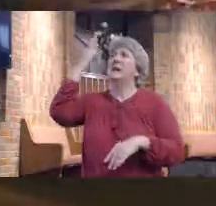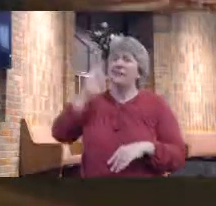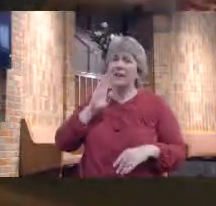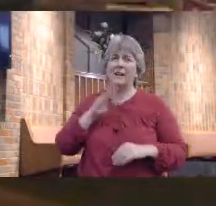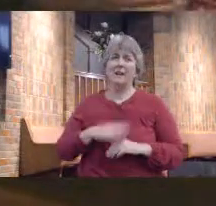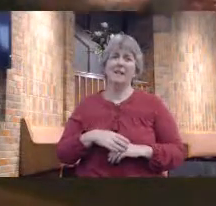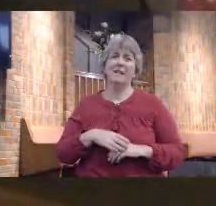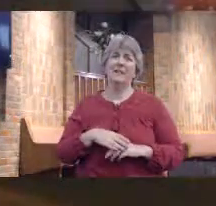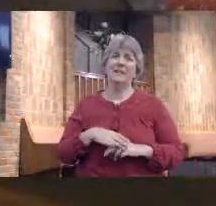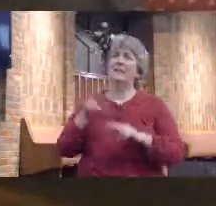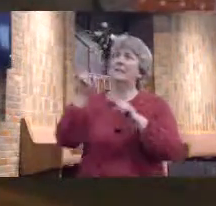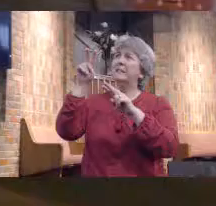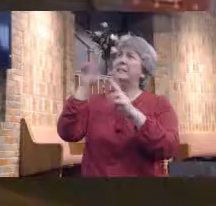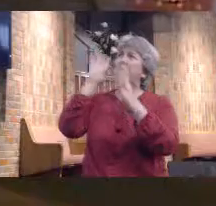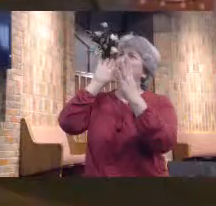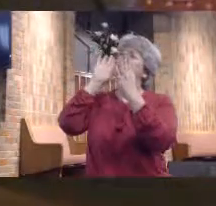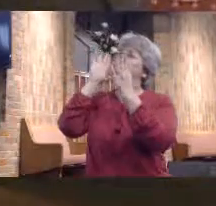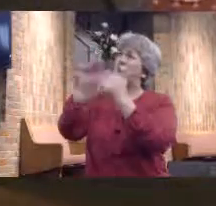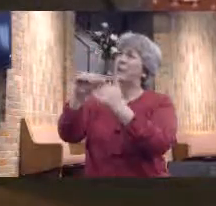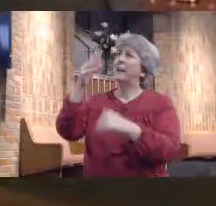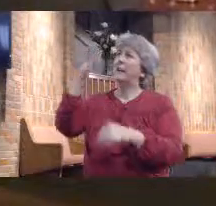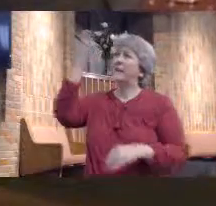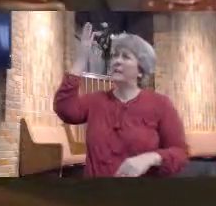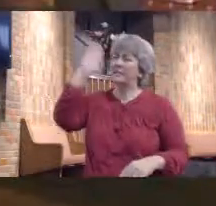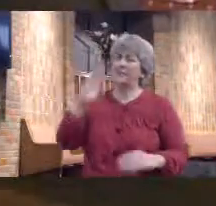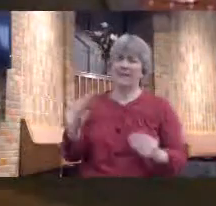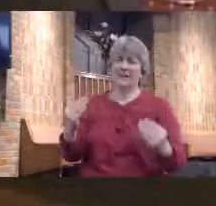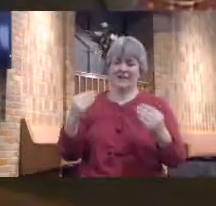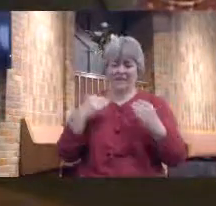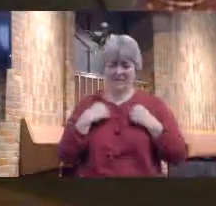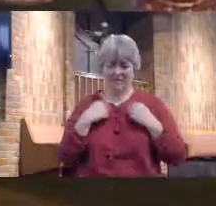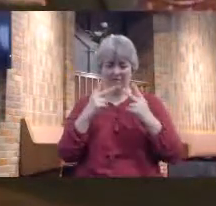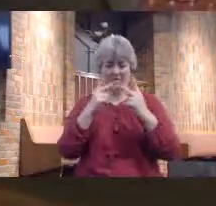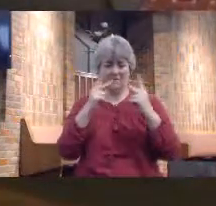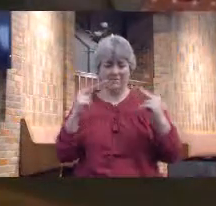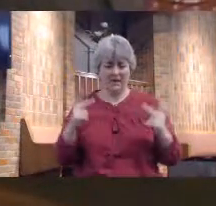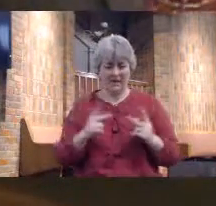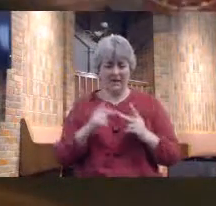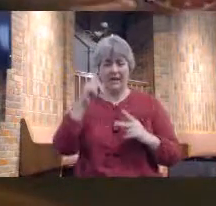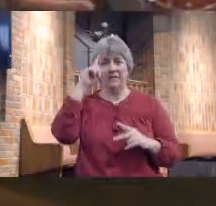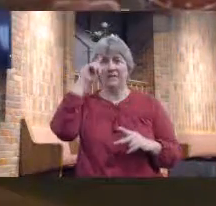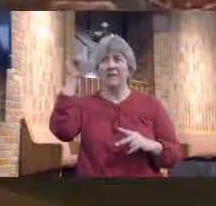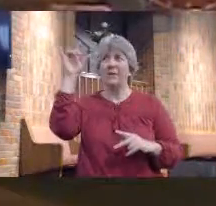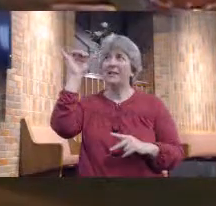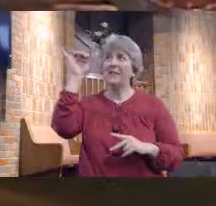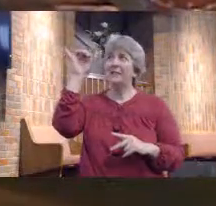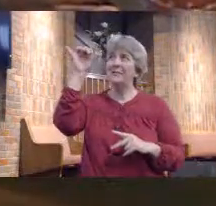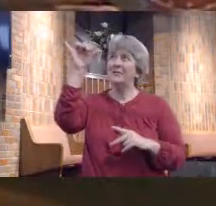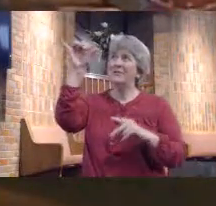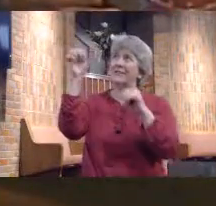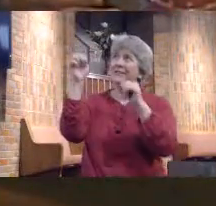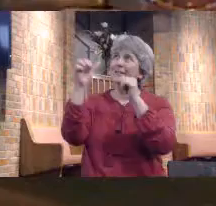God has provided a place for us where we will spend eternity with God.